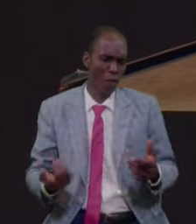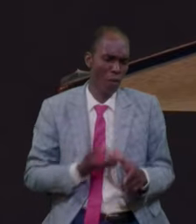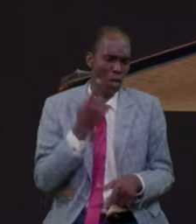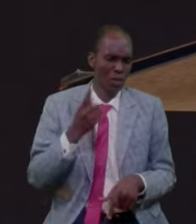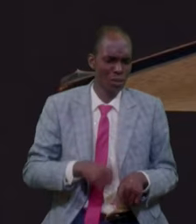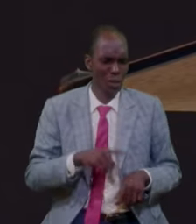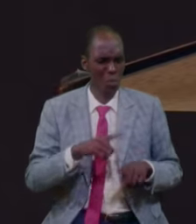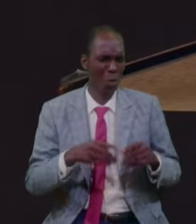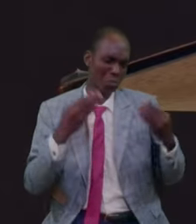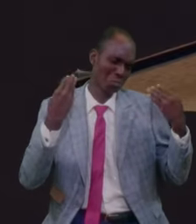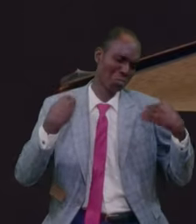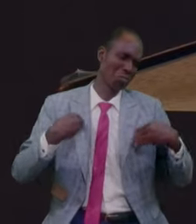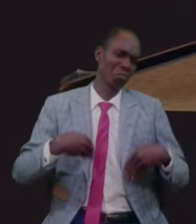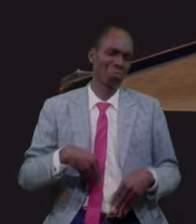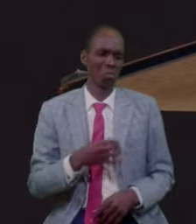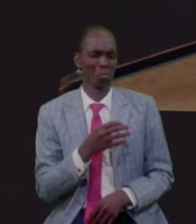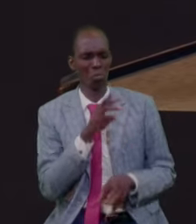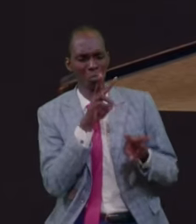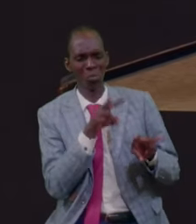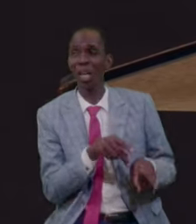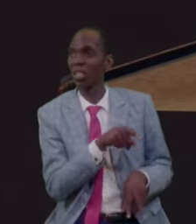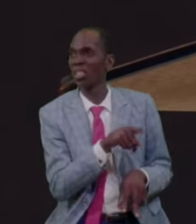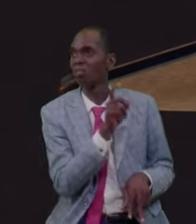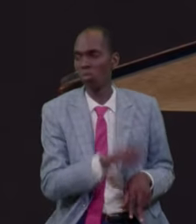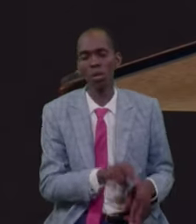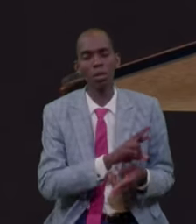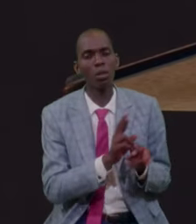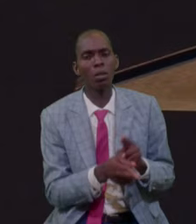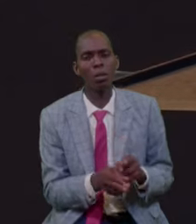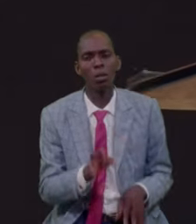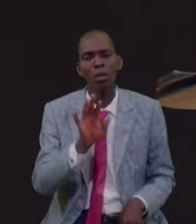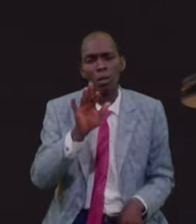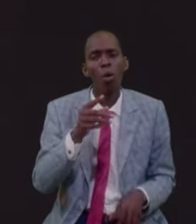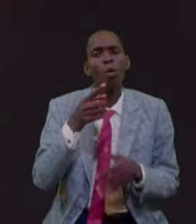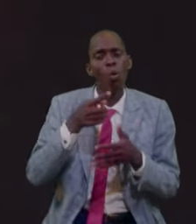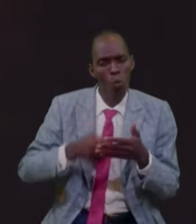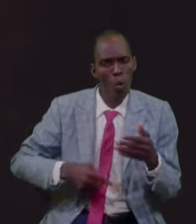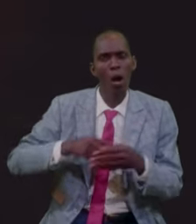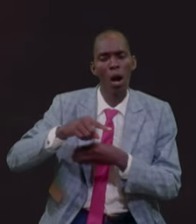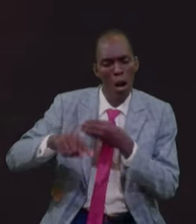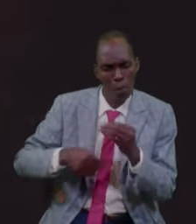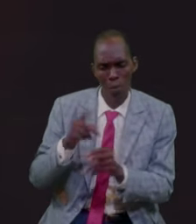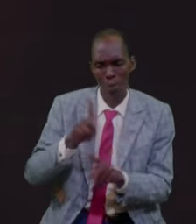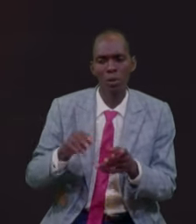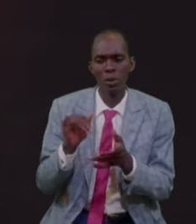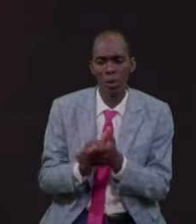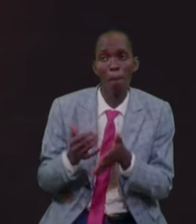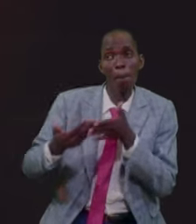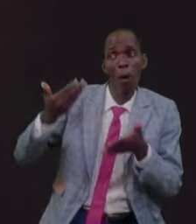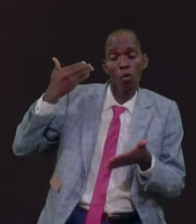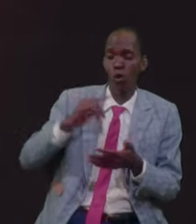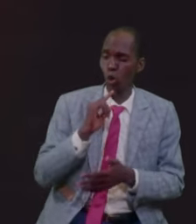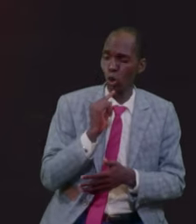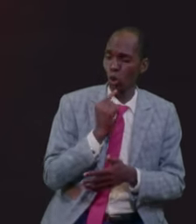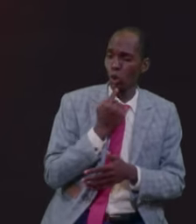we recommend, they must repent. About the people that lost their first love,